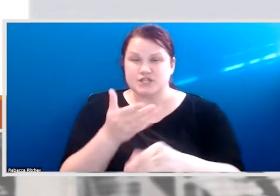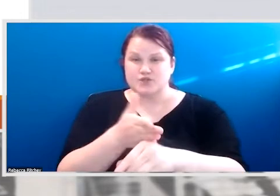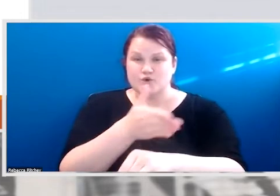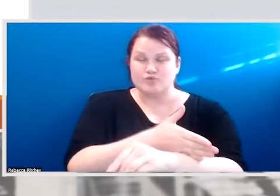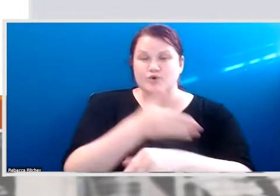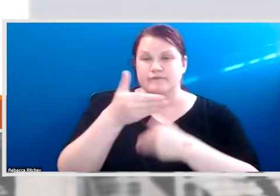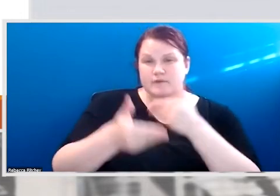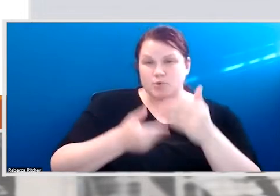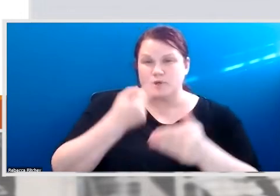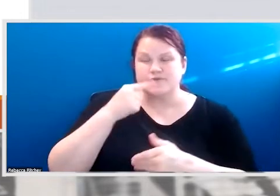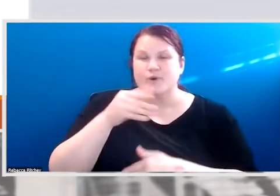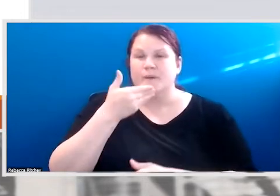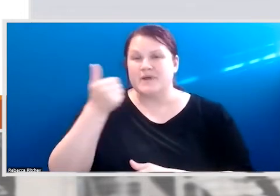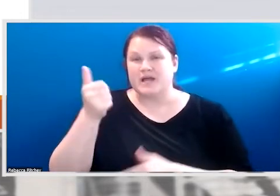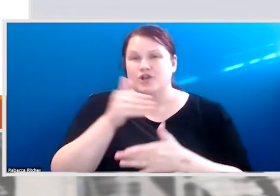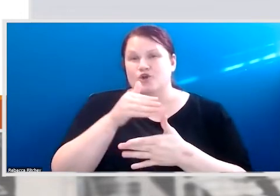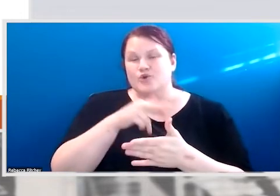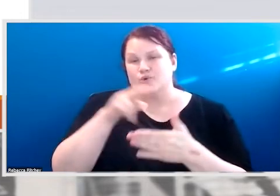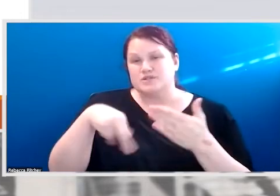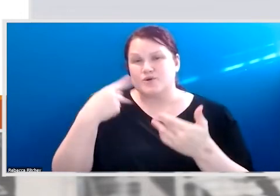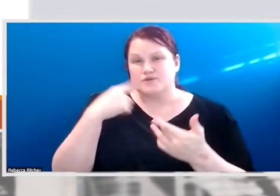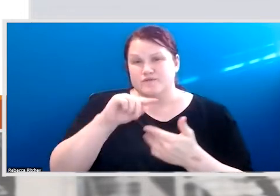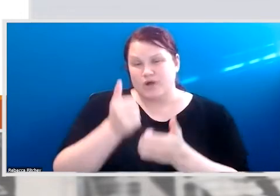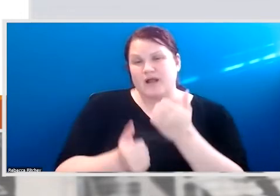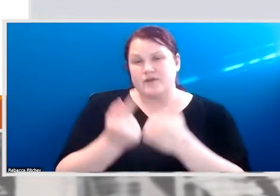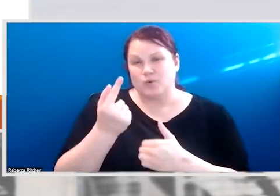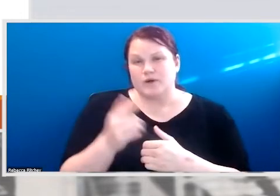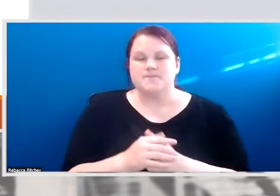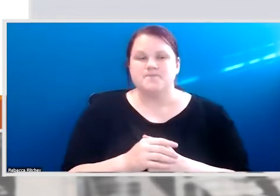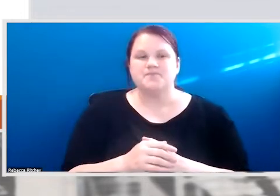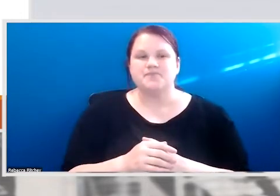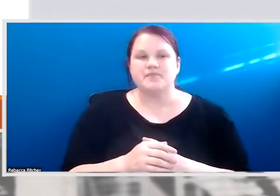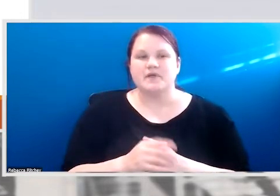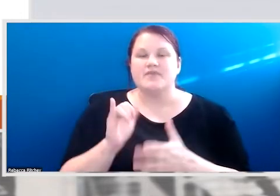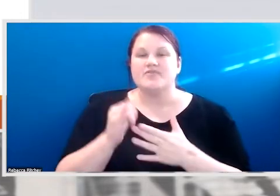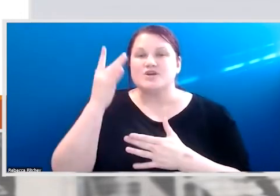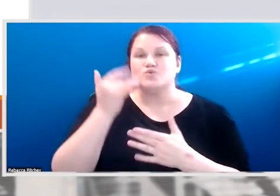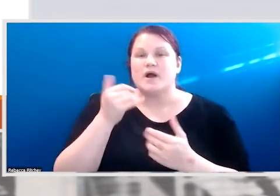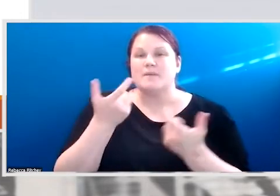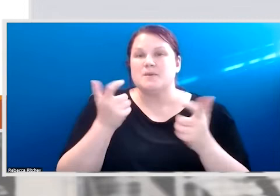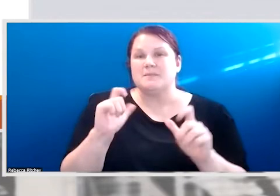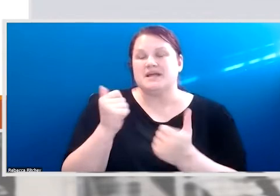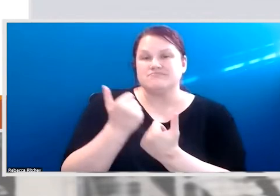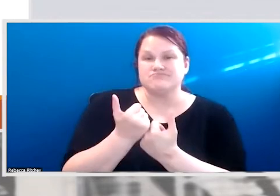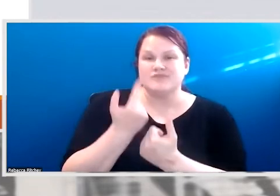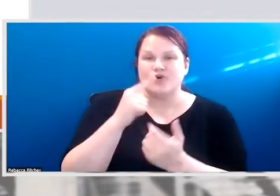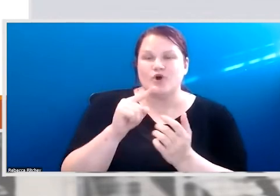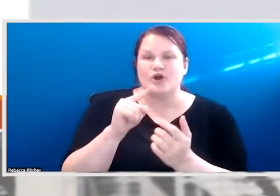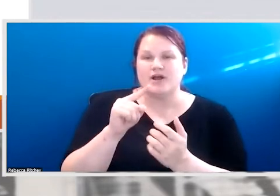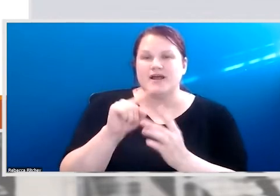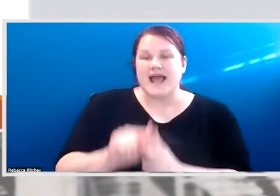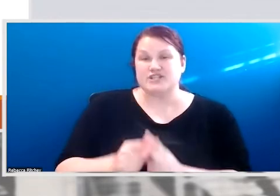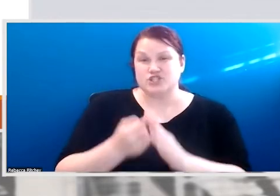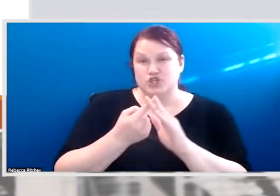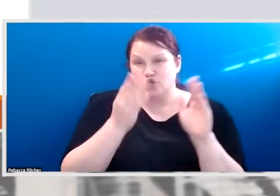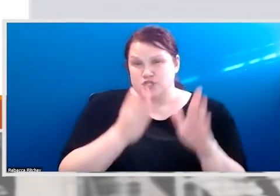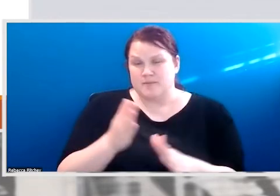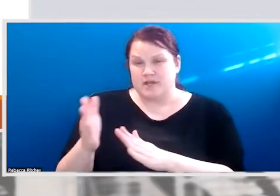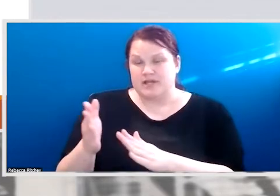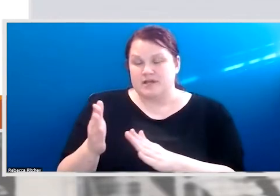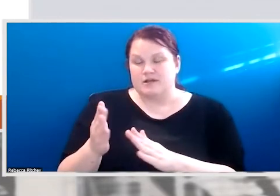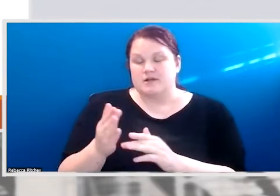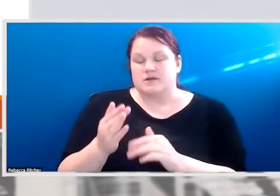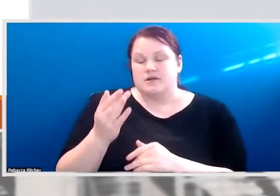for just better outcomes for everybody. So that's why I'm a huge advocate for the execution plan, because I think it allows us to be